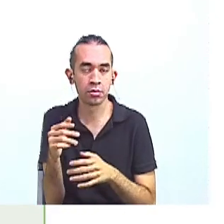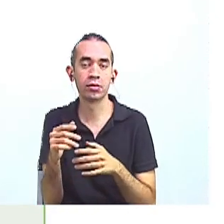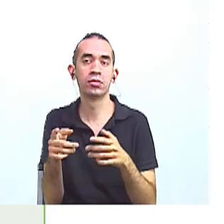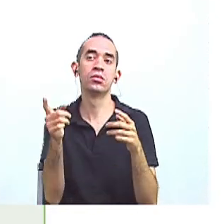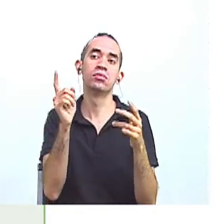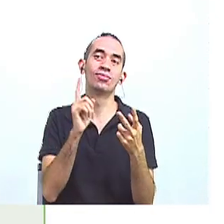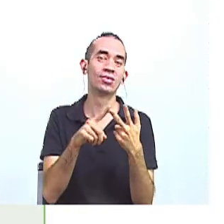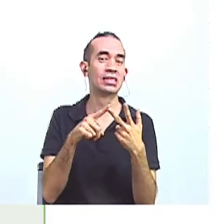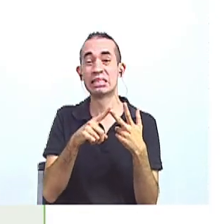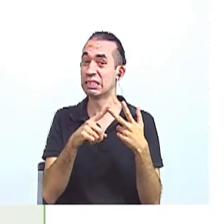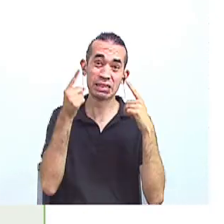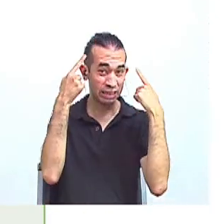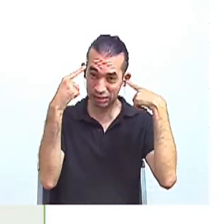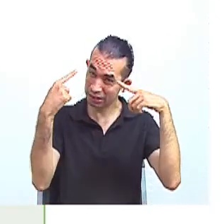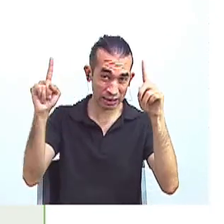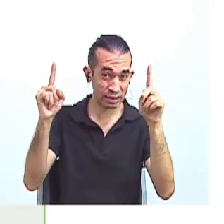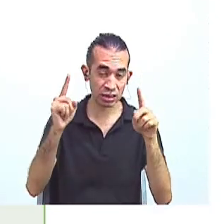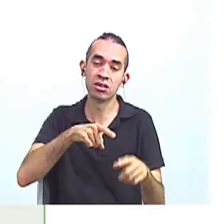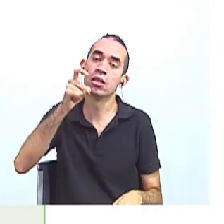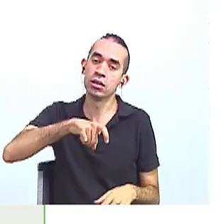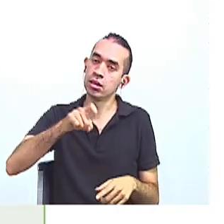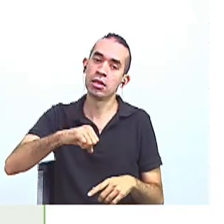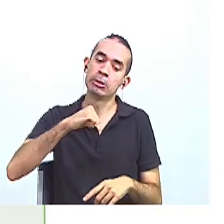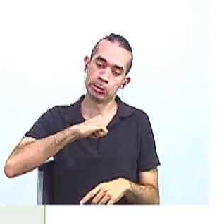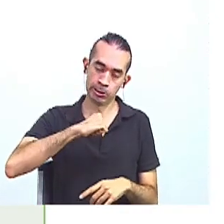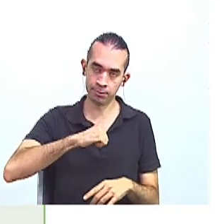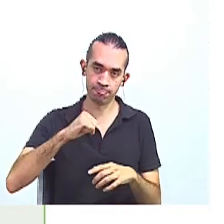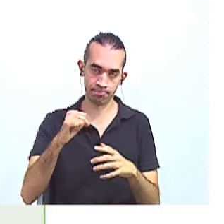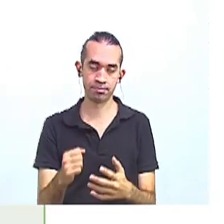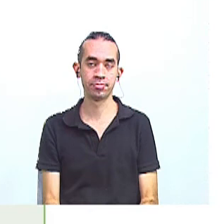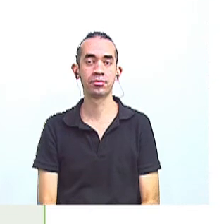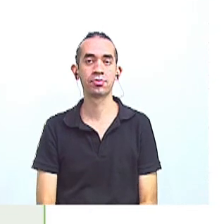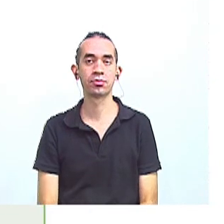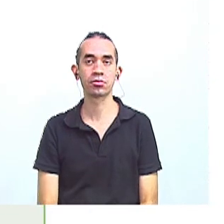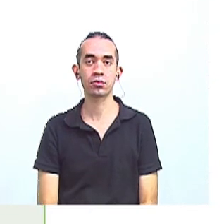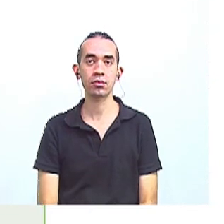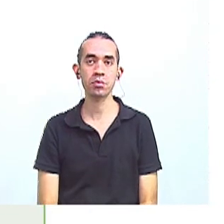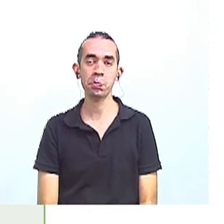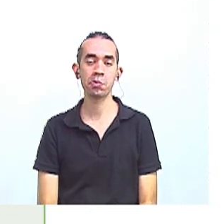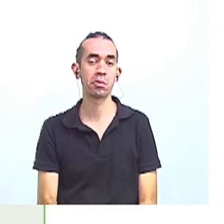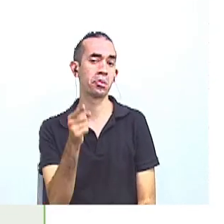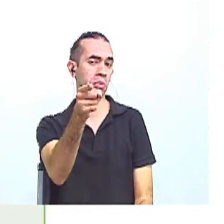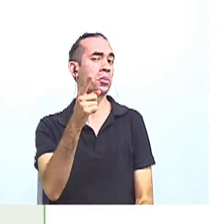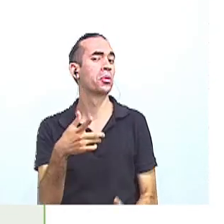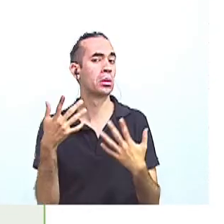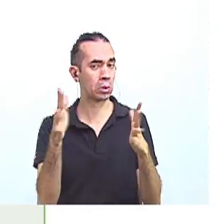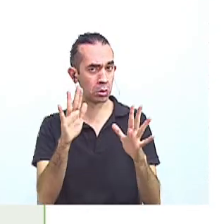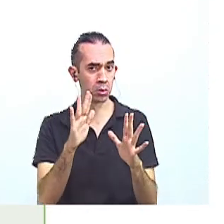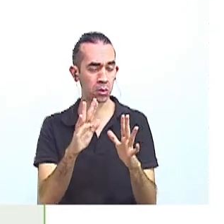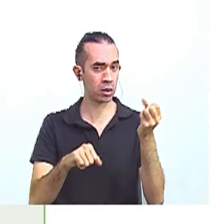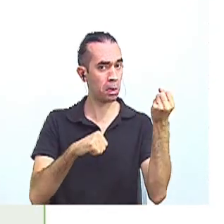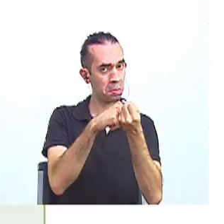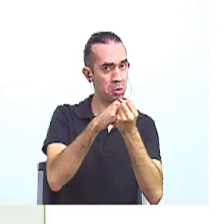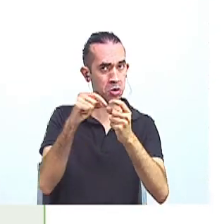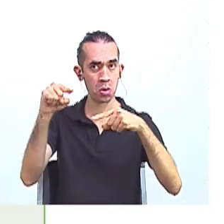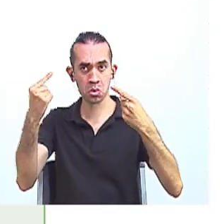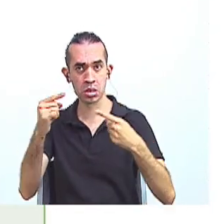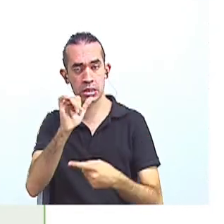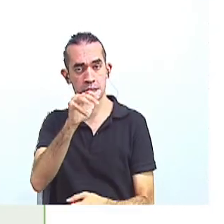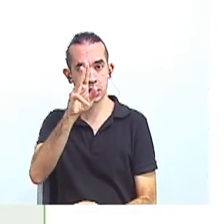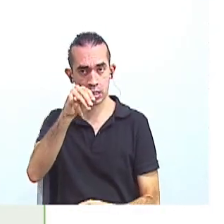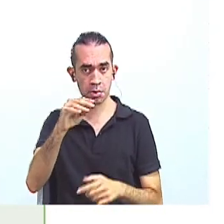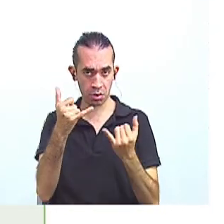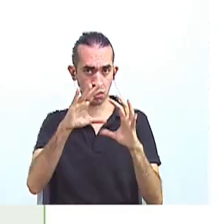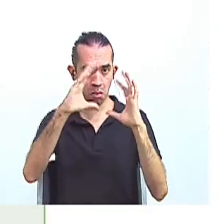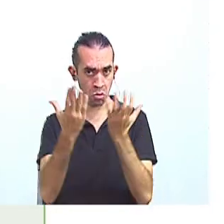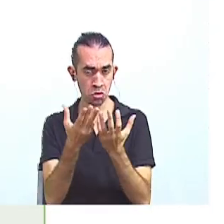And not achieved, you still need to work on that. I gave information about the pros and cons of STEAM in